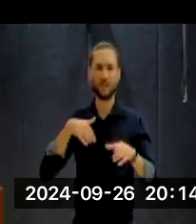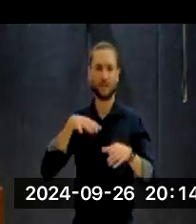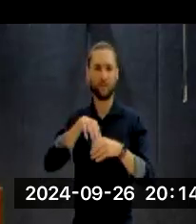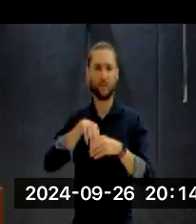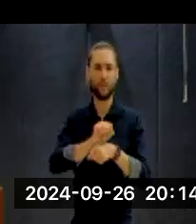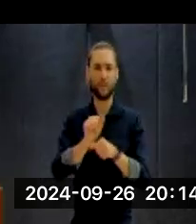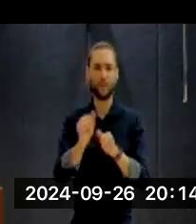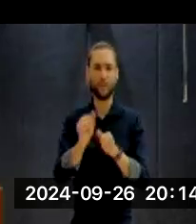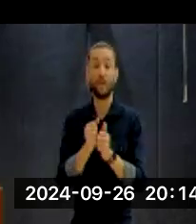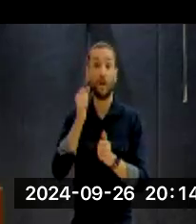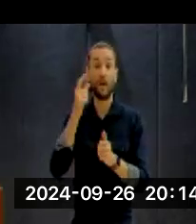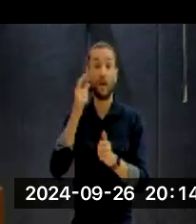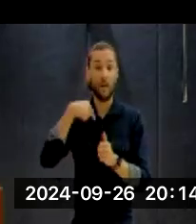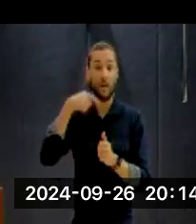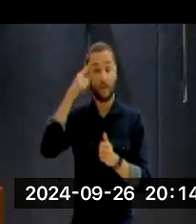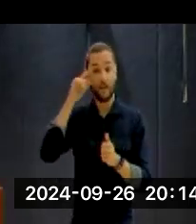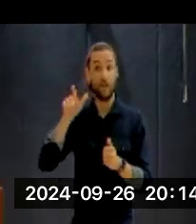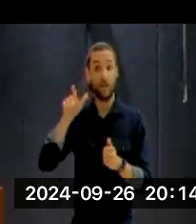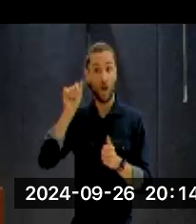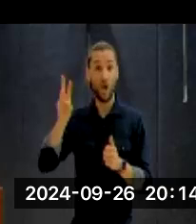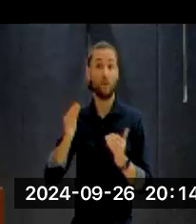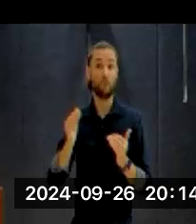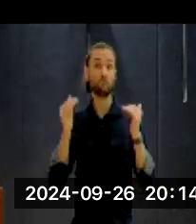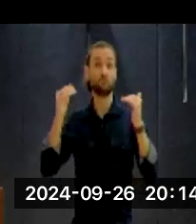having the law more accessible.